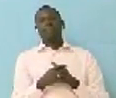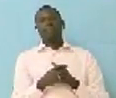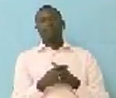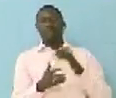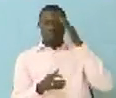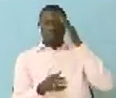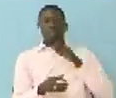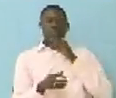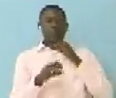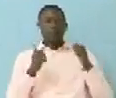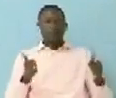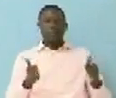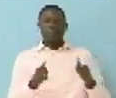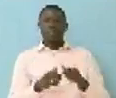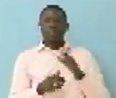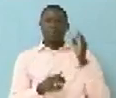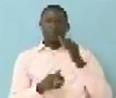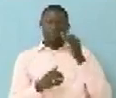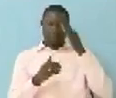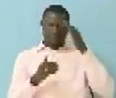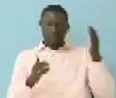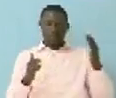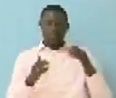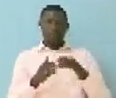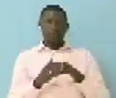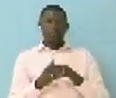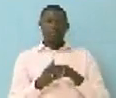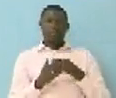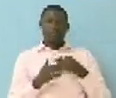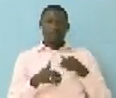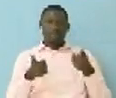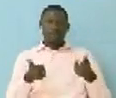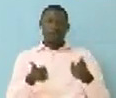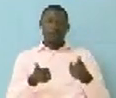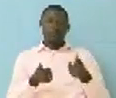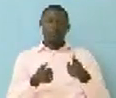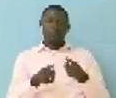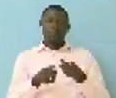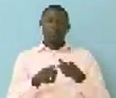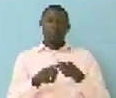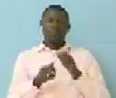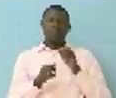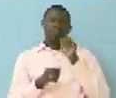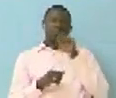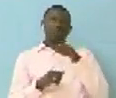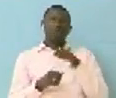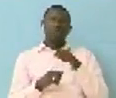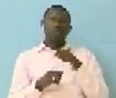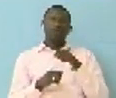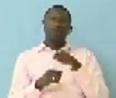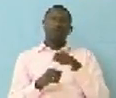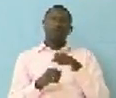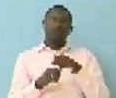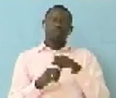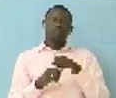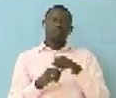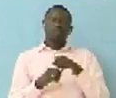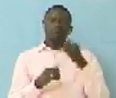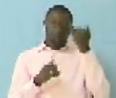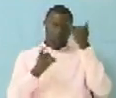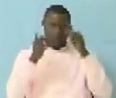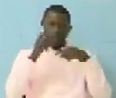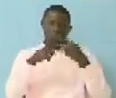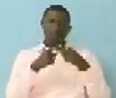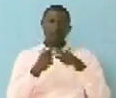Thank you, Chairman. Thank you very much. You may now proceed with your point on his arrest. Sa